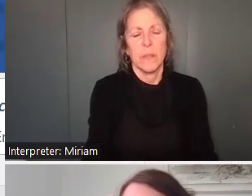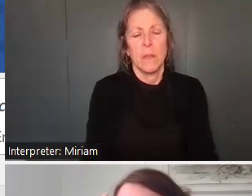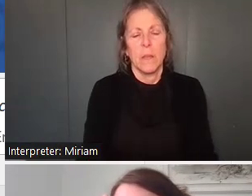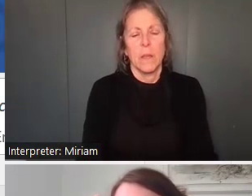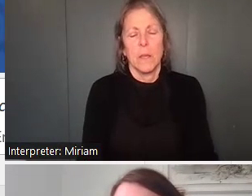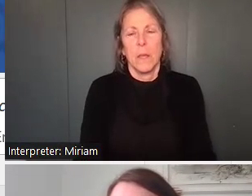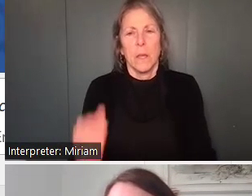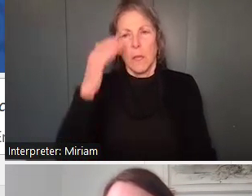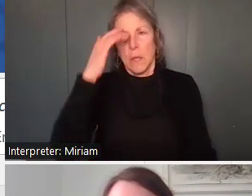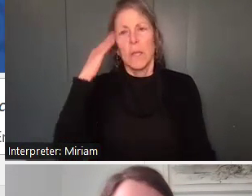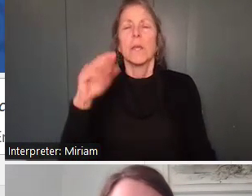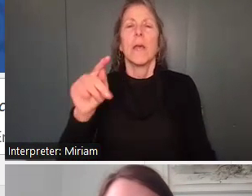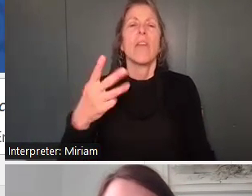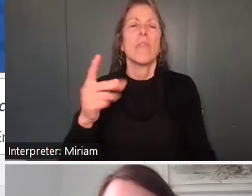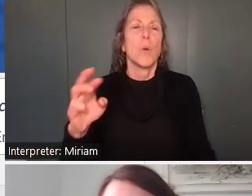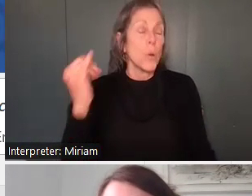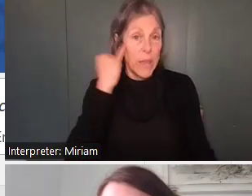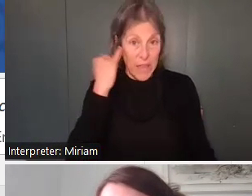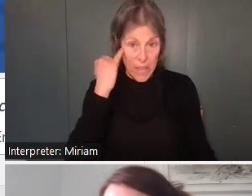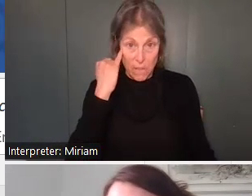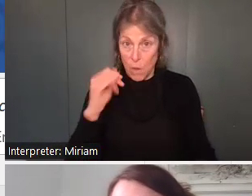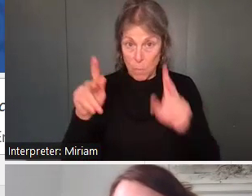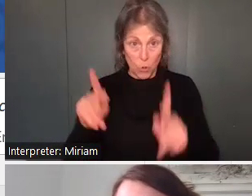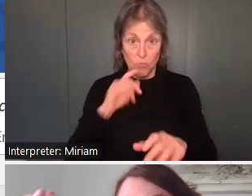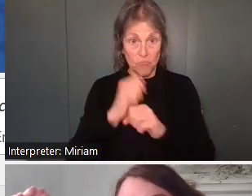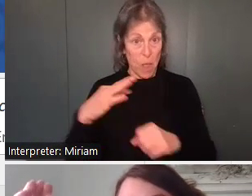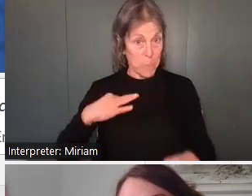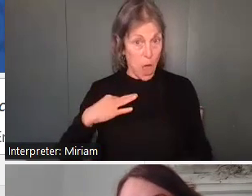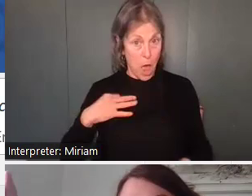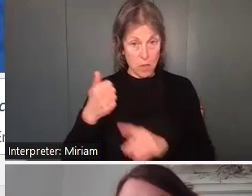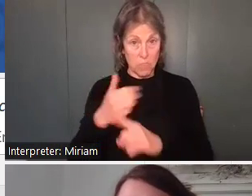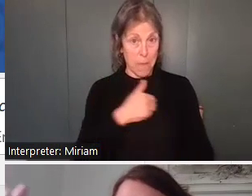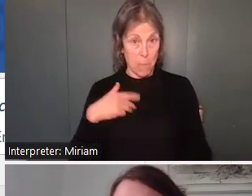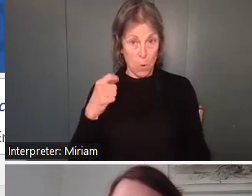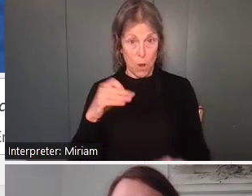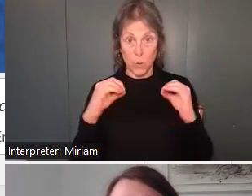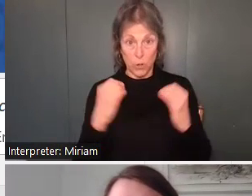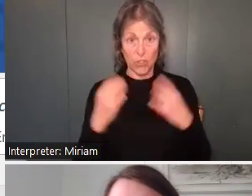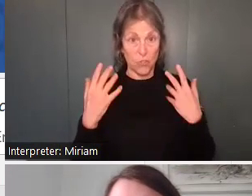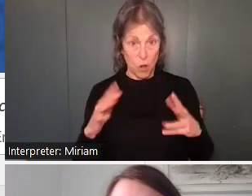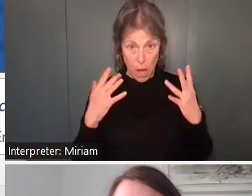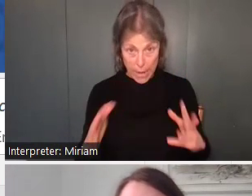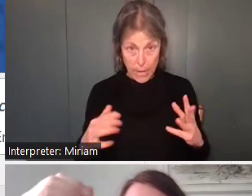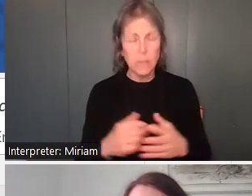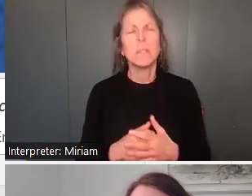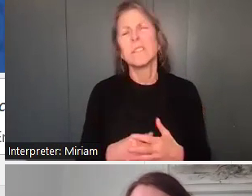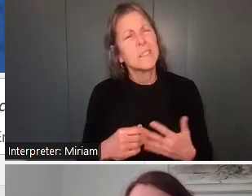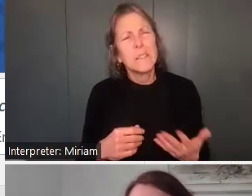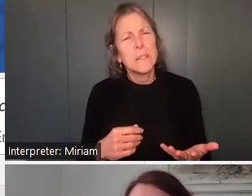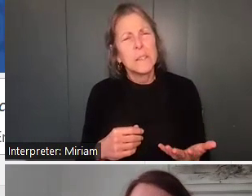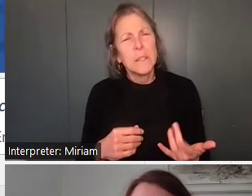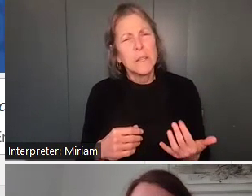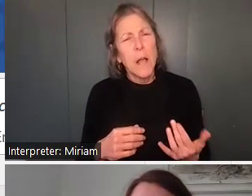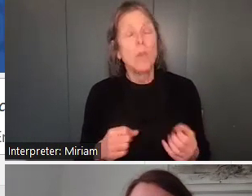Yeah, we say if there's someone that is actually applying as a member of an organization, what would be, so from a